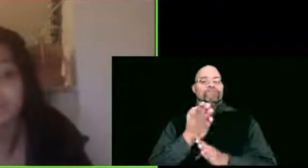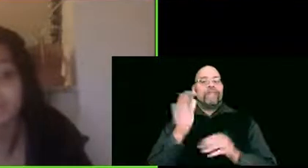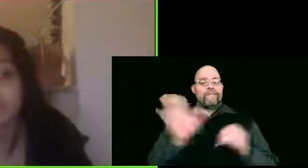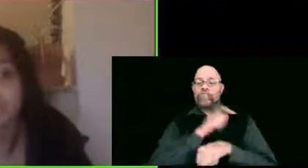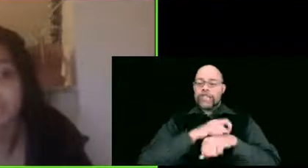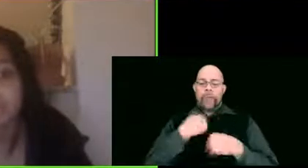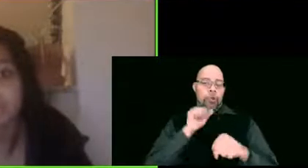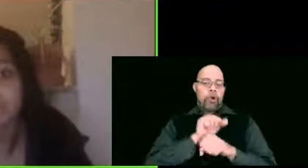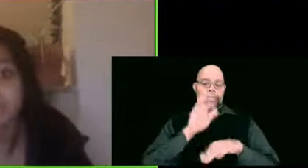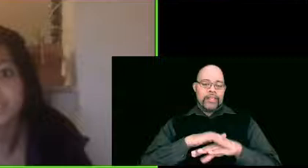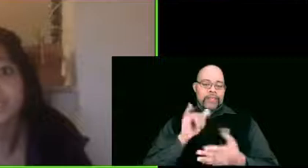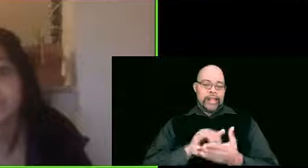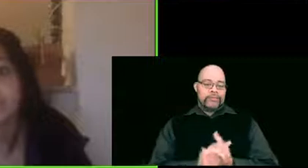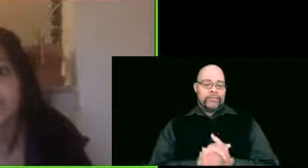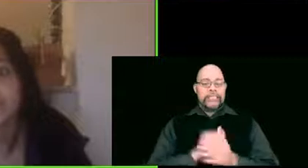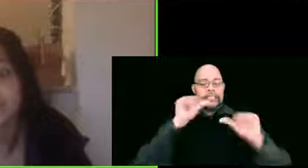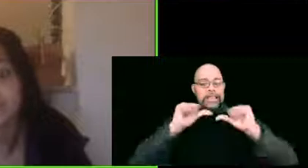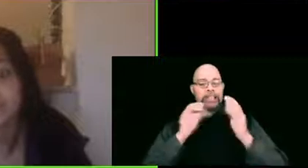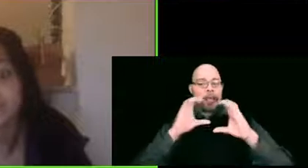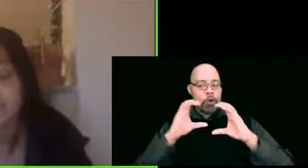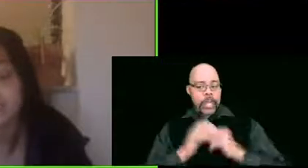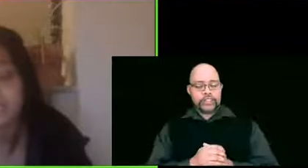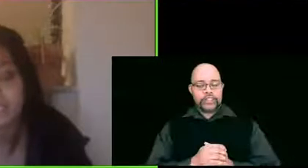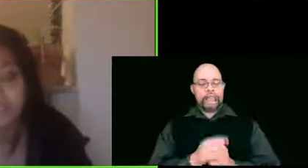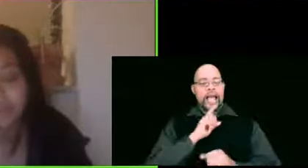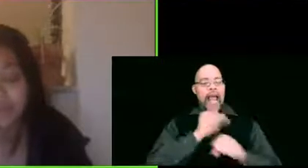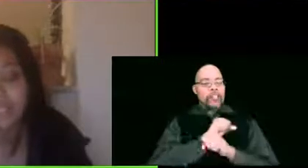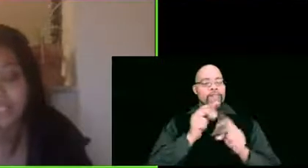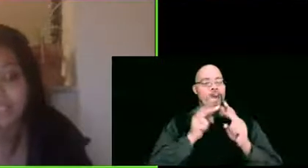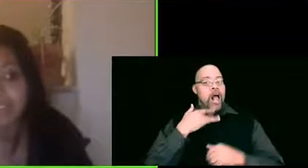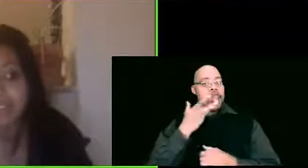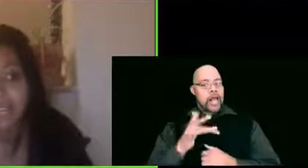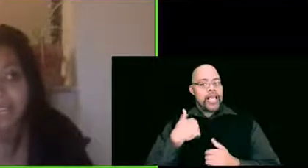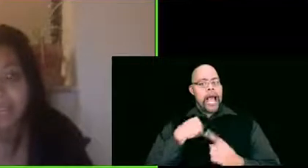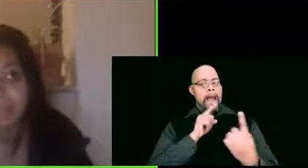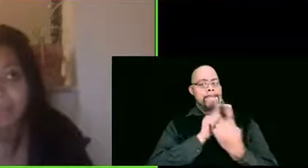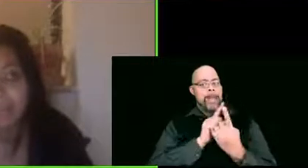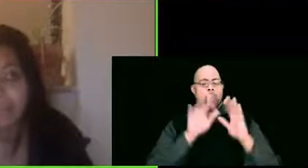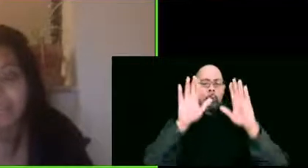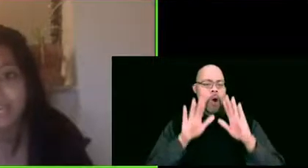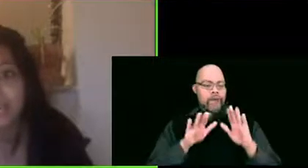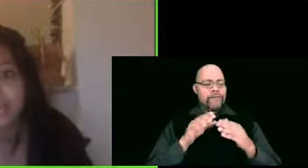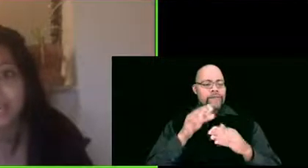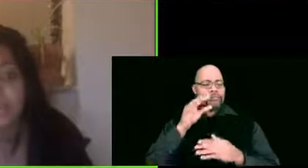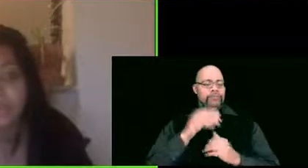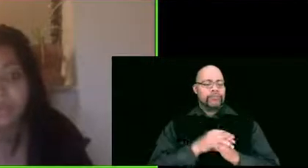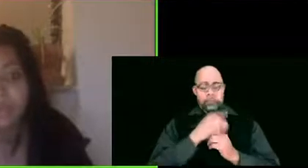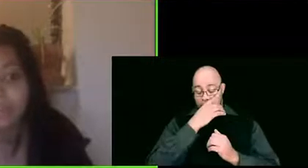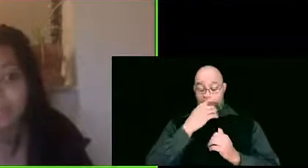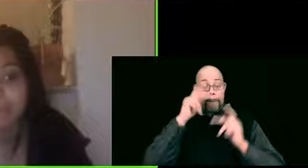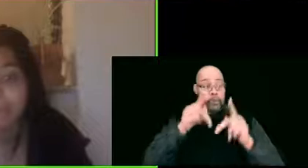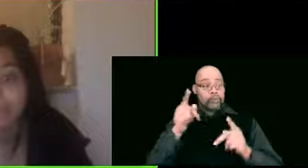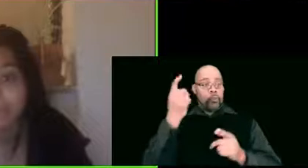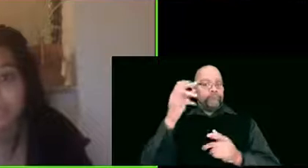was what I wanted to be doing full time, is working more on the science communication side of things. So I was actually very lucky that I met a fantastic guy called